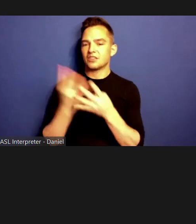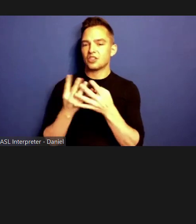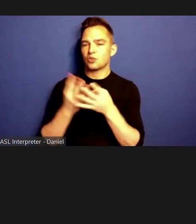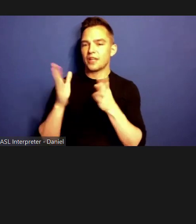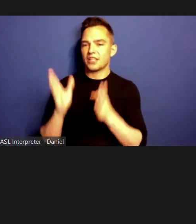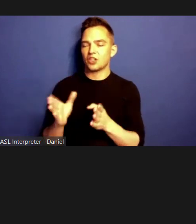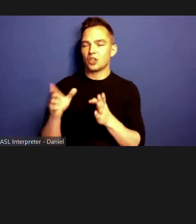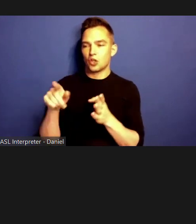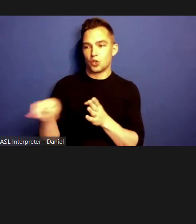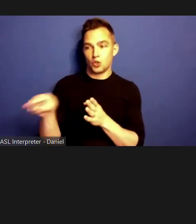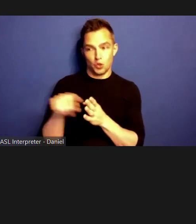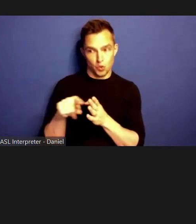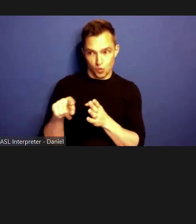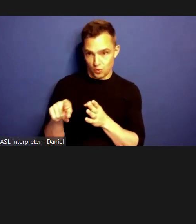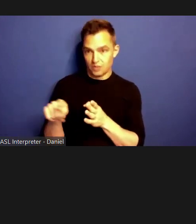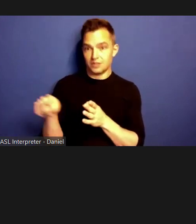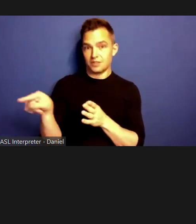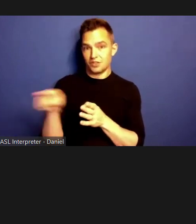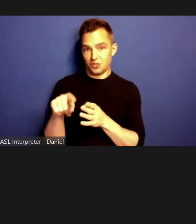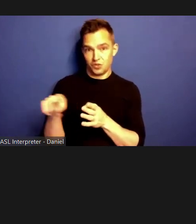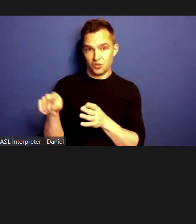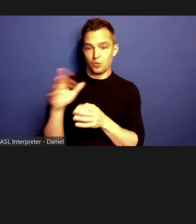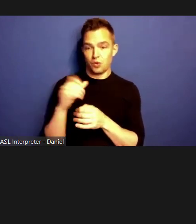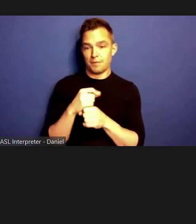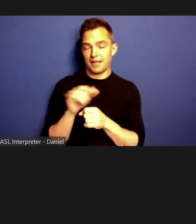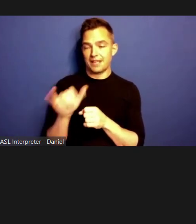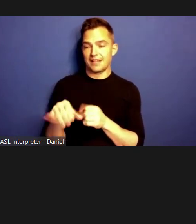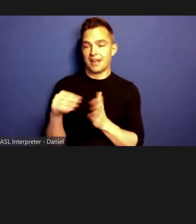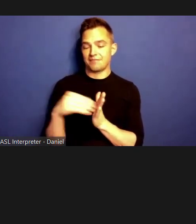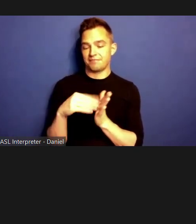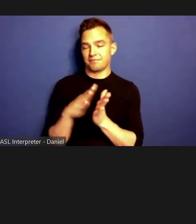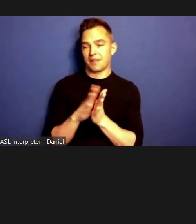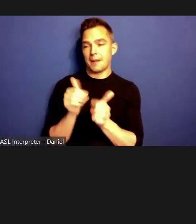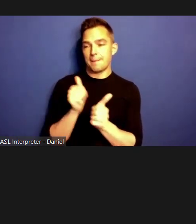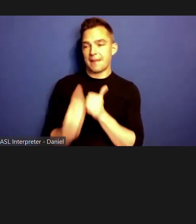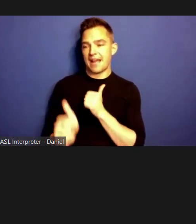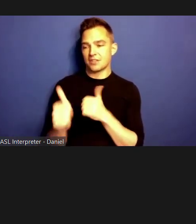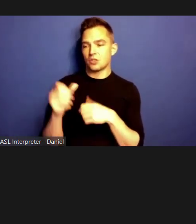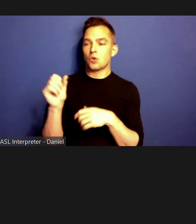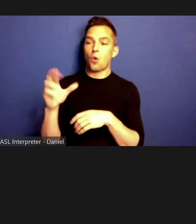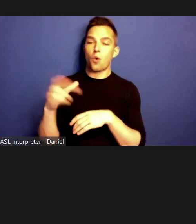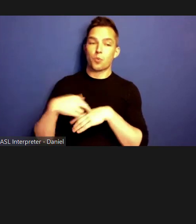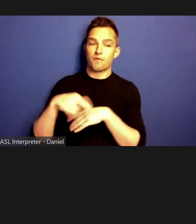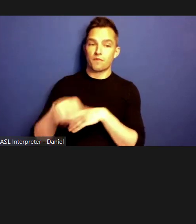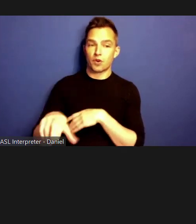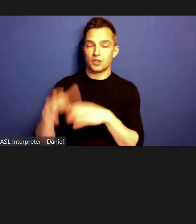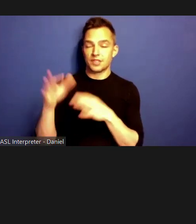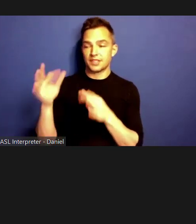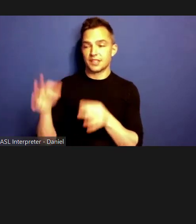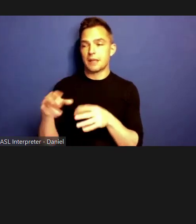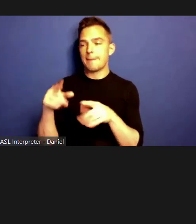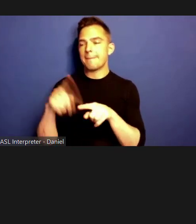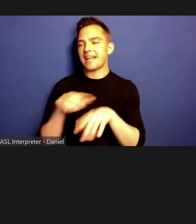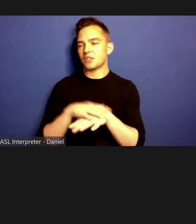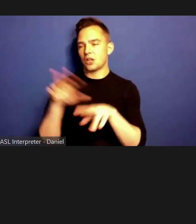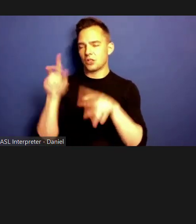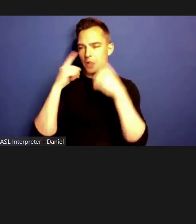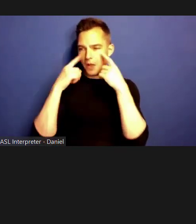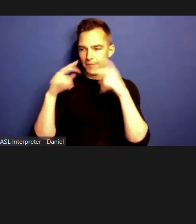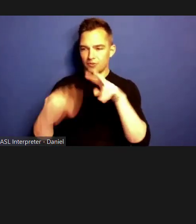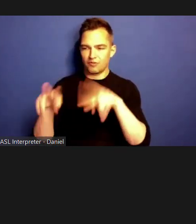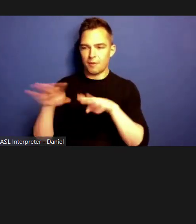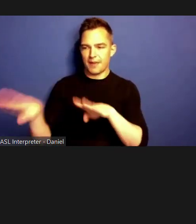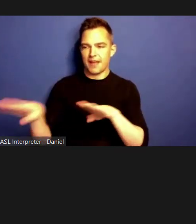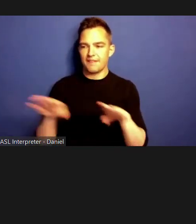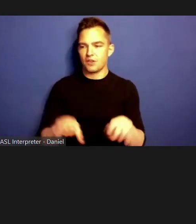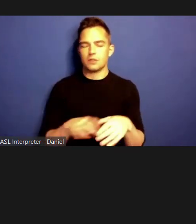will be making those pass or refer decisions based on the observable behavior. So let's